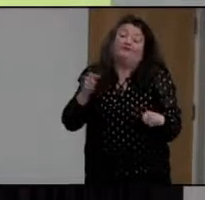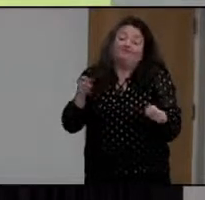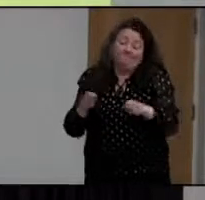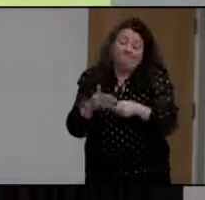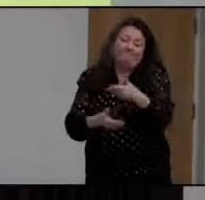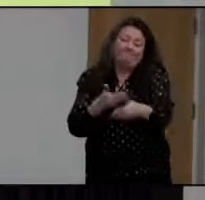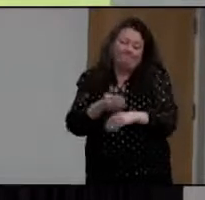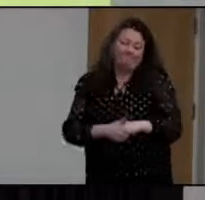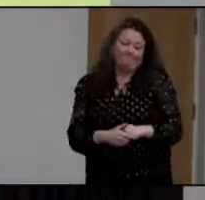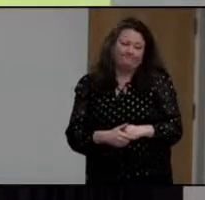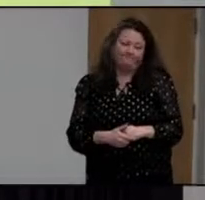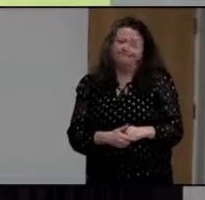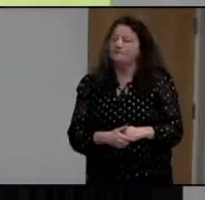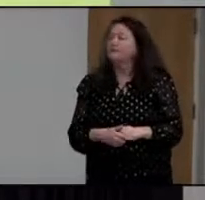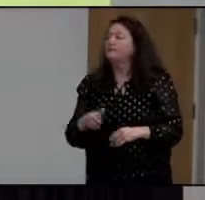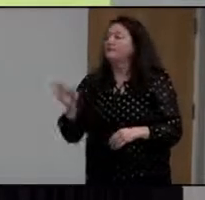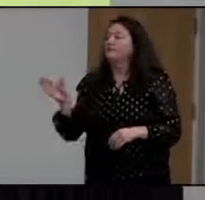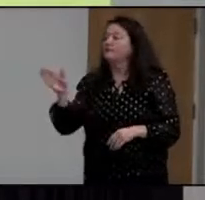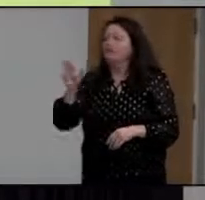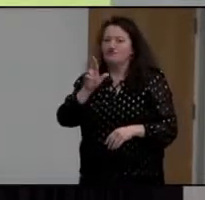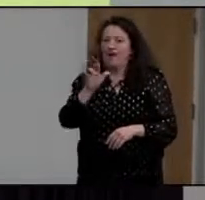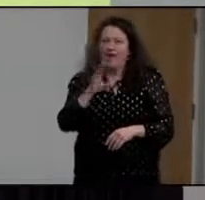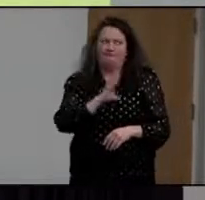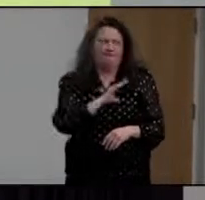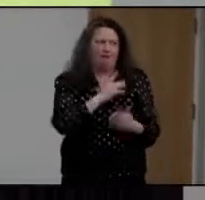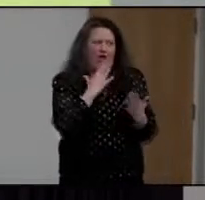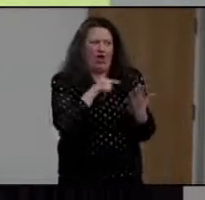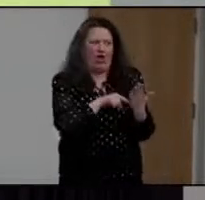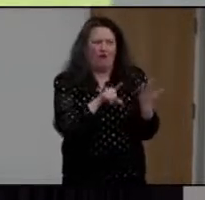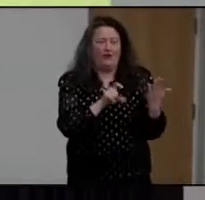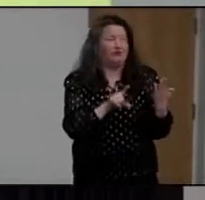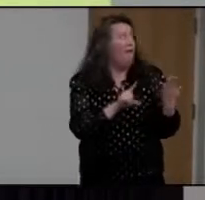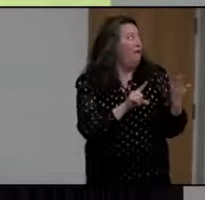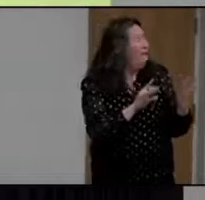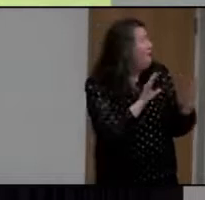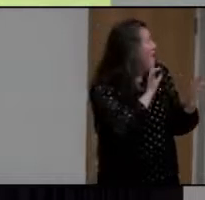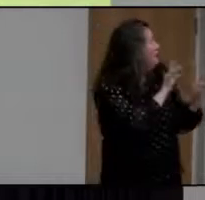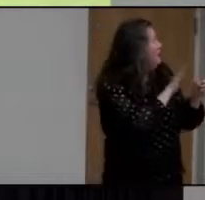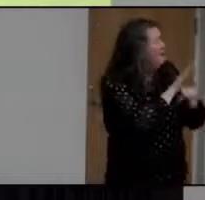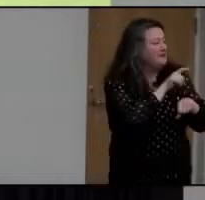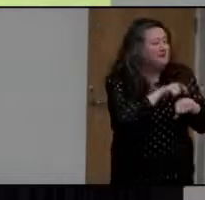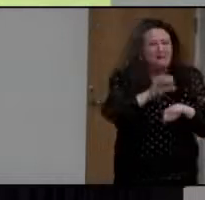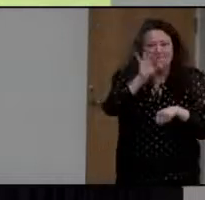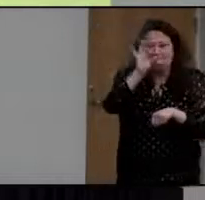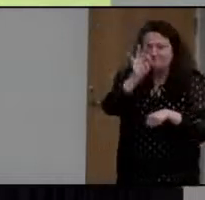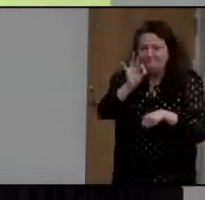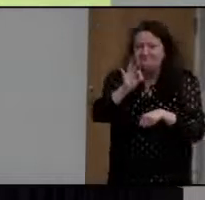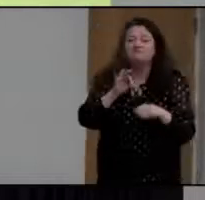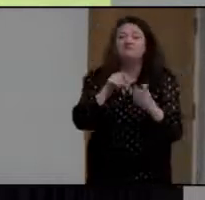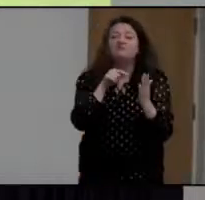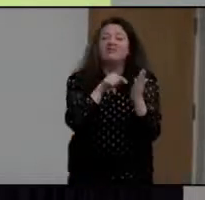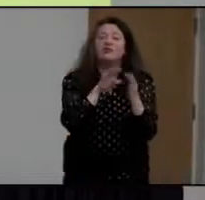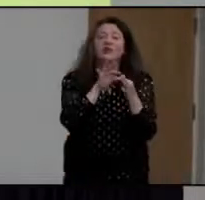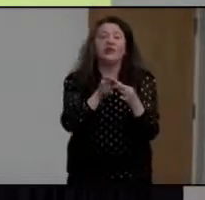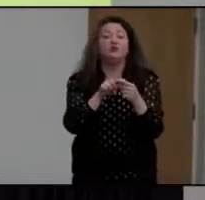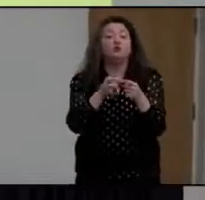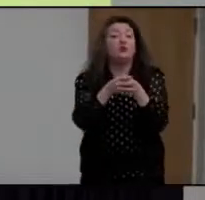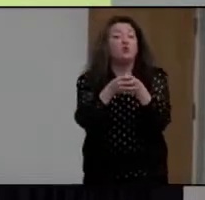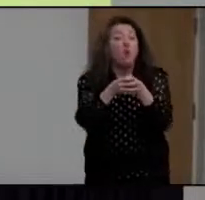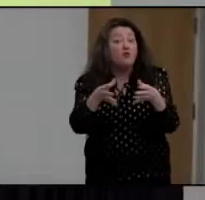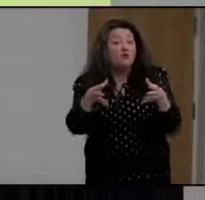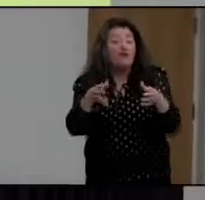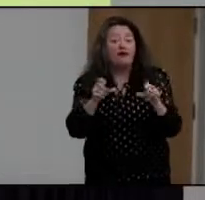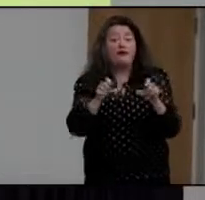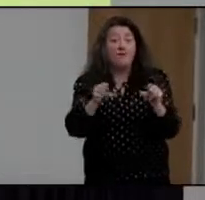This is a good one, and I'm glad that we'll have some time to get to this because it talks about essentially the growth or capability or maybe caps